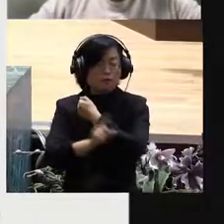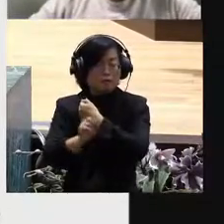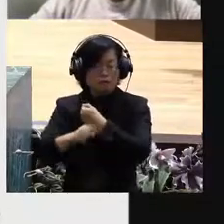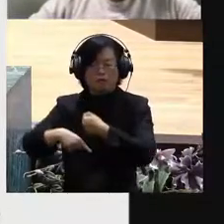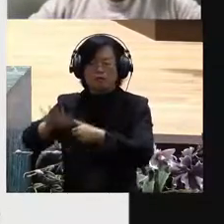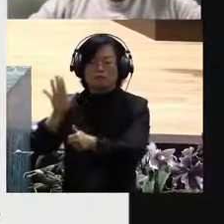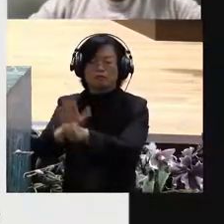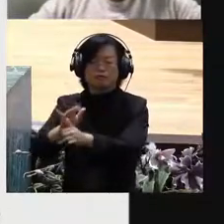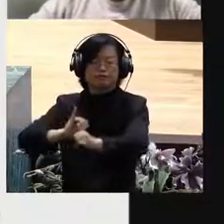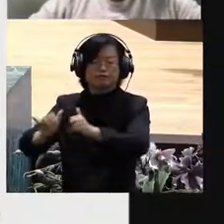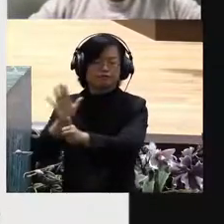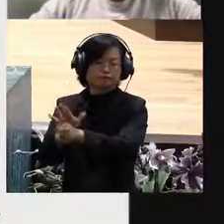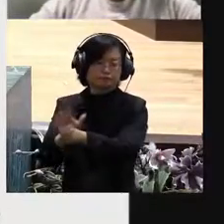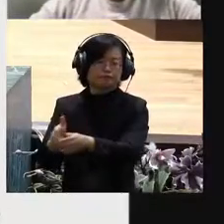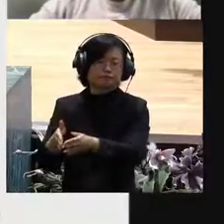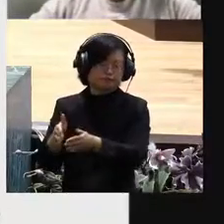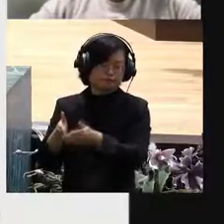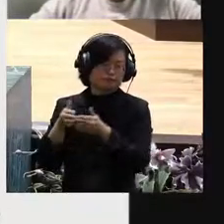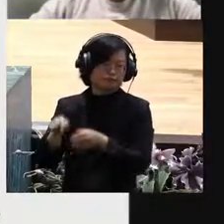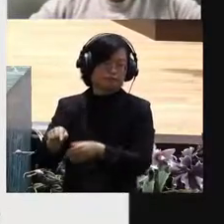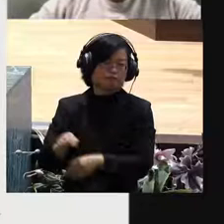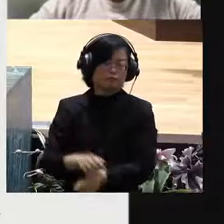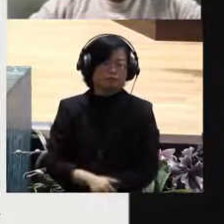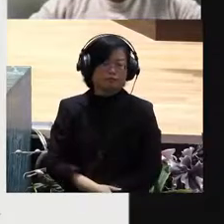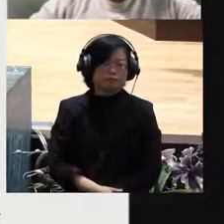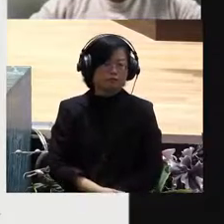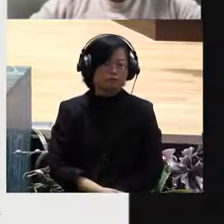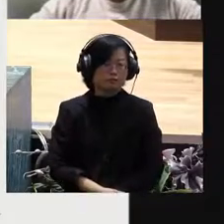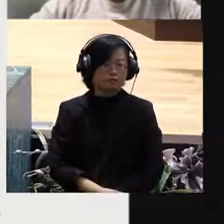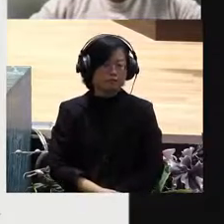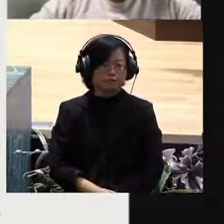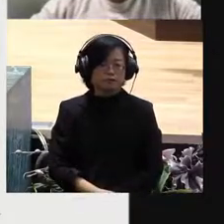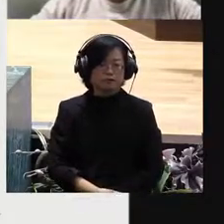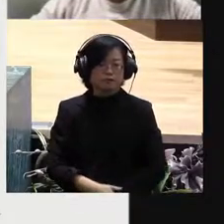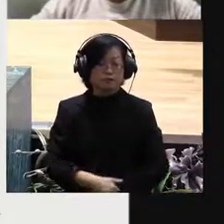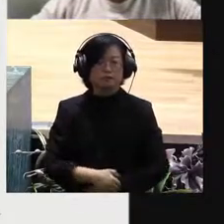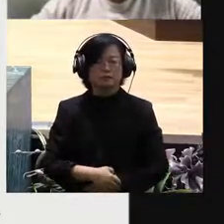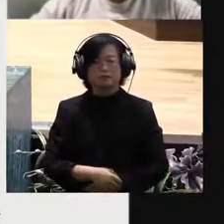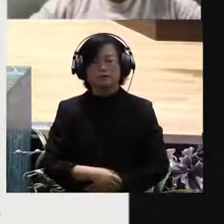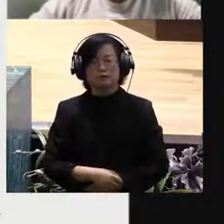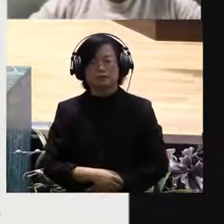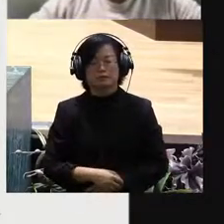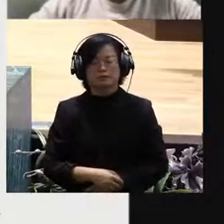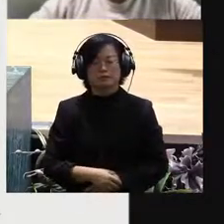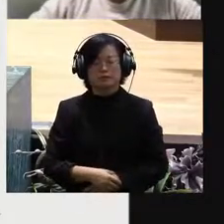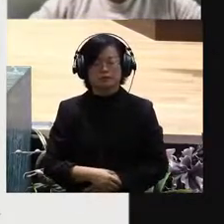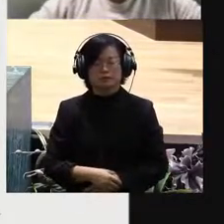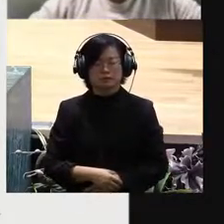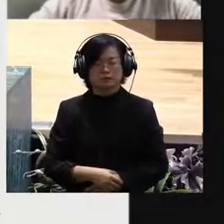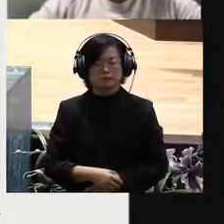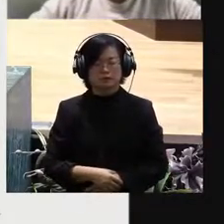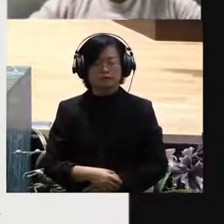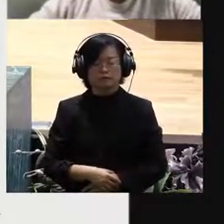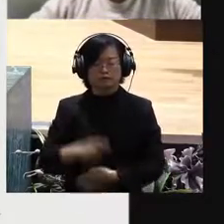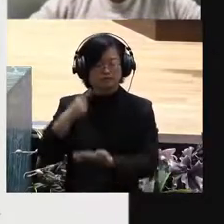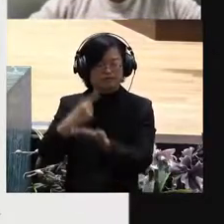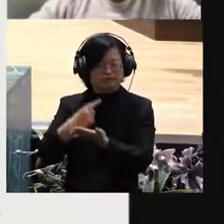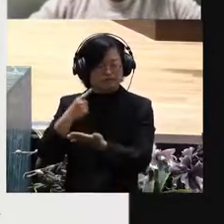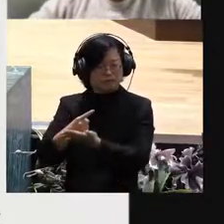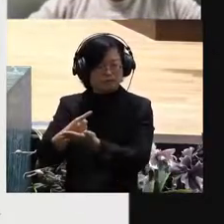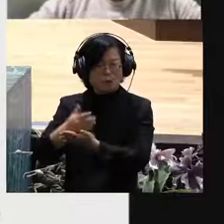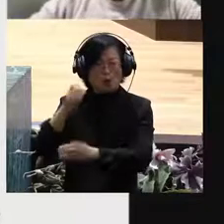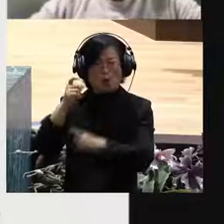So to overcome some of these issues, we started conversations within the public sector organizations and started